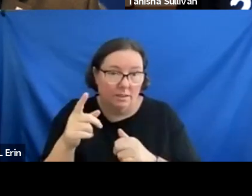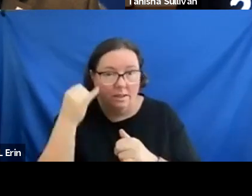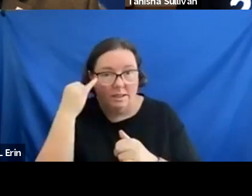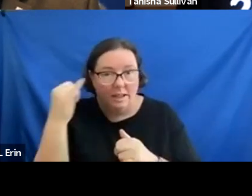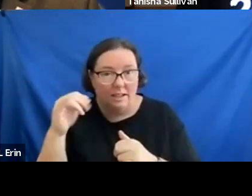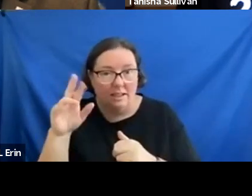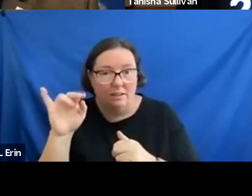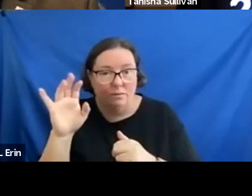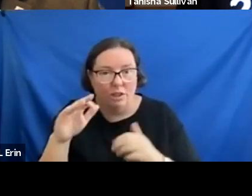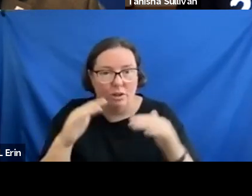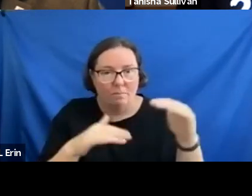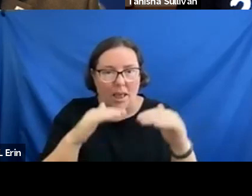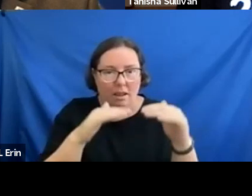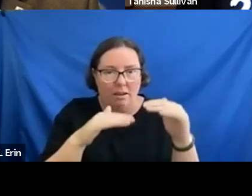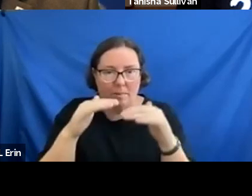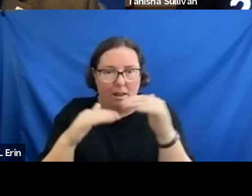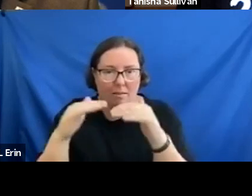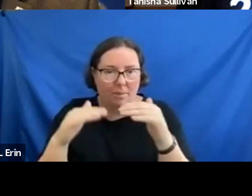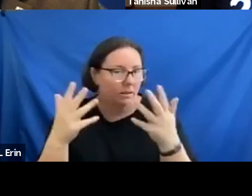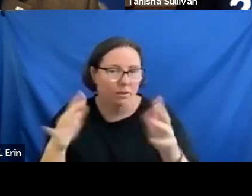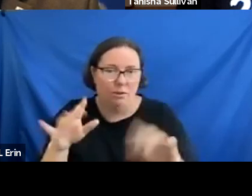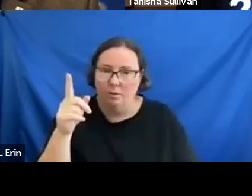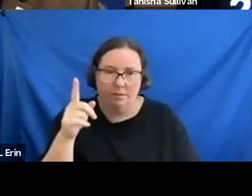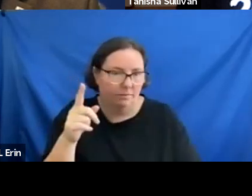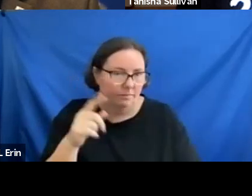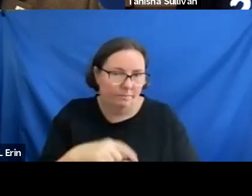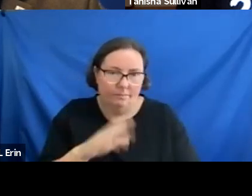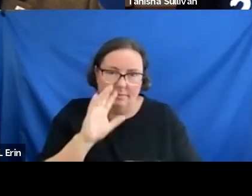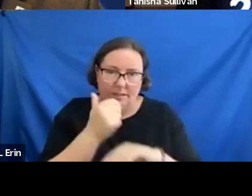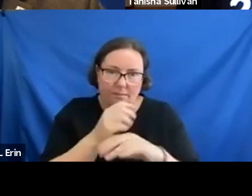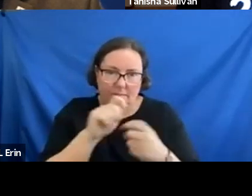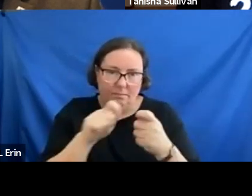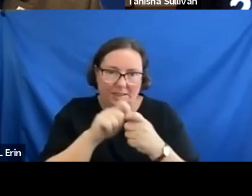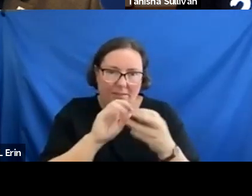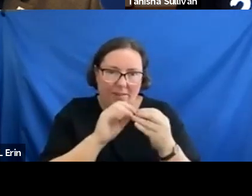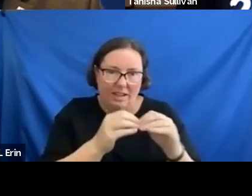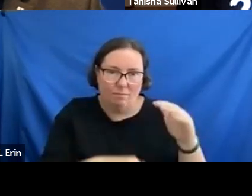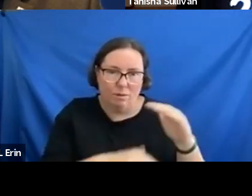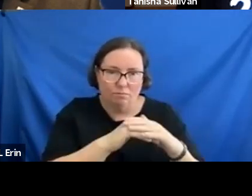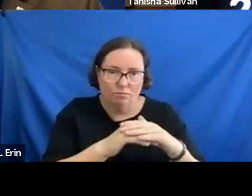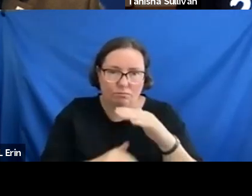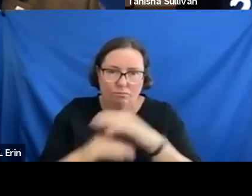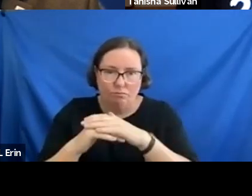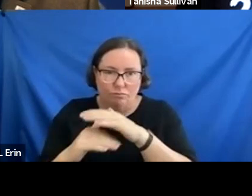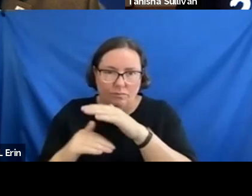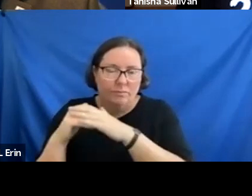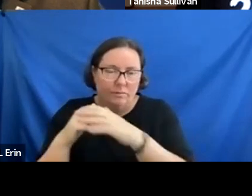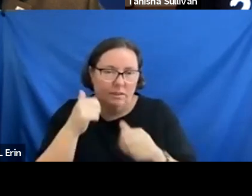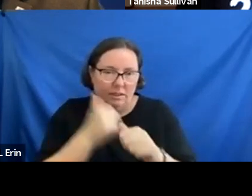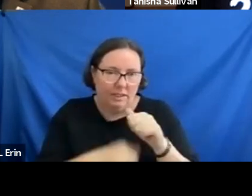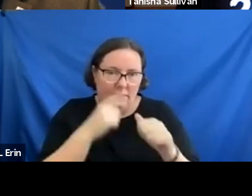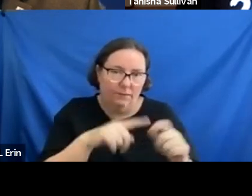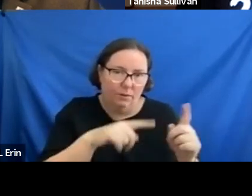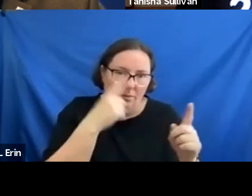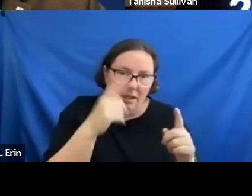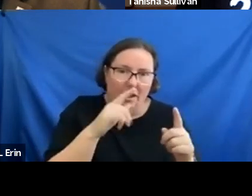of racial balancing, right? The notion that there's a fixed mathematical ratio of Black students who